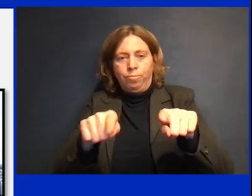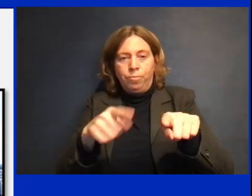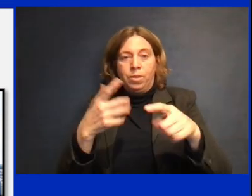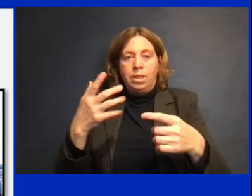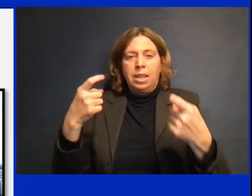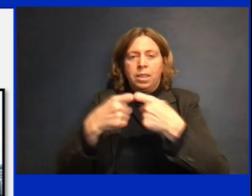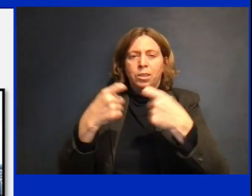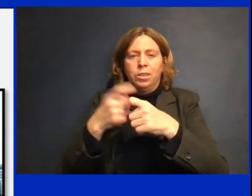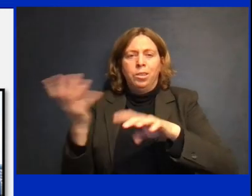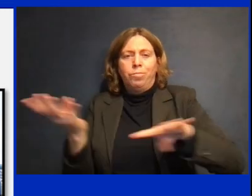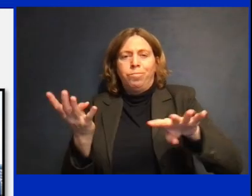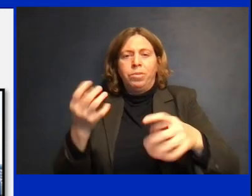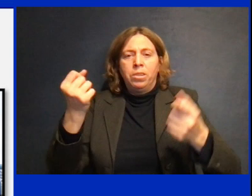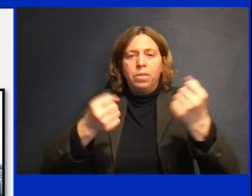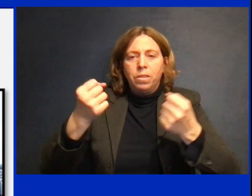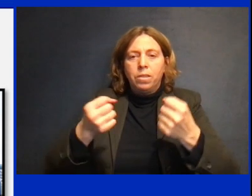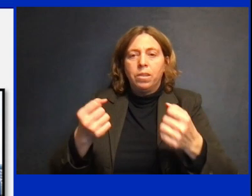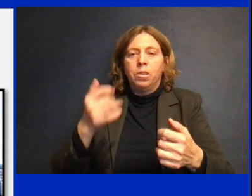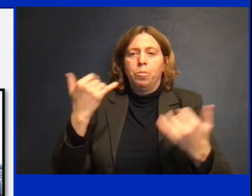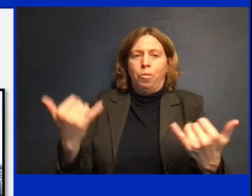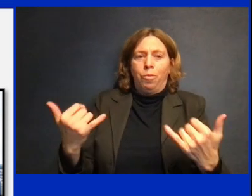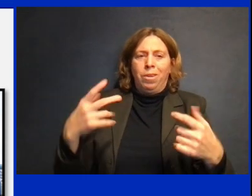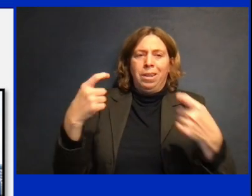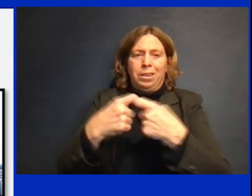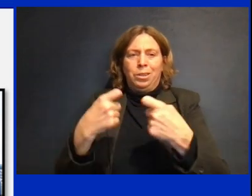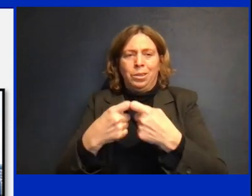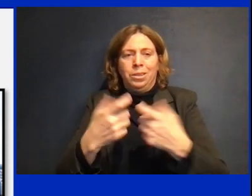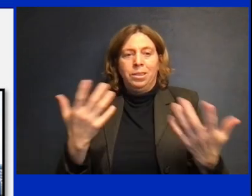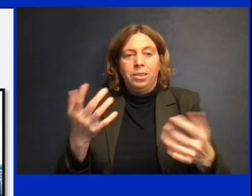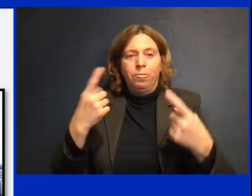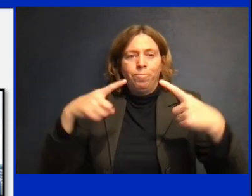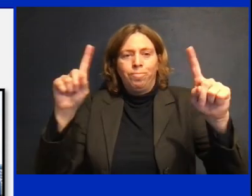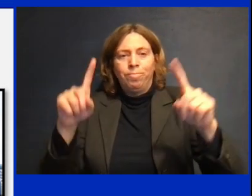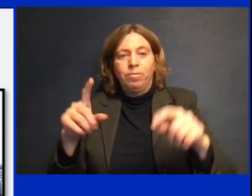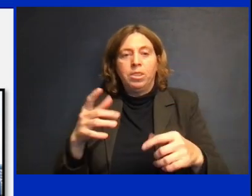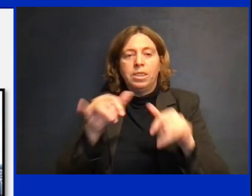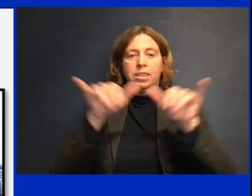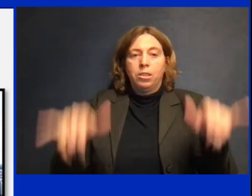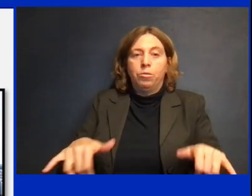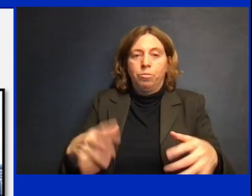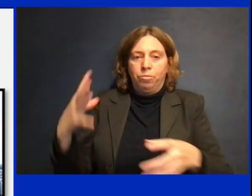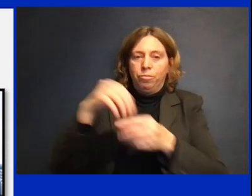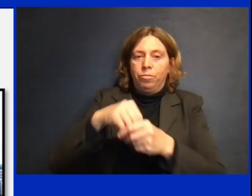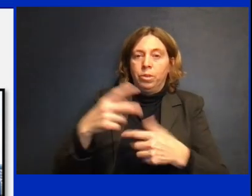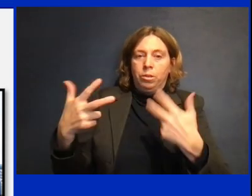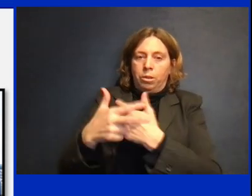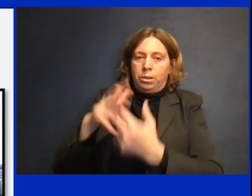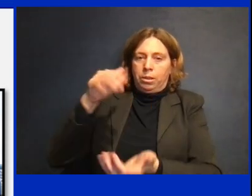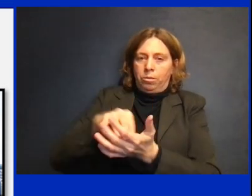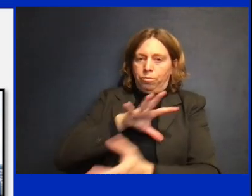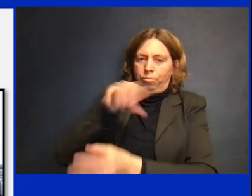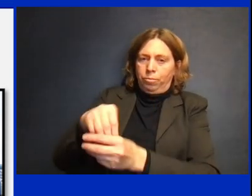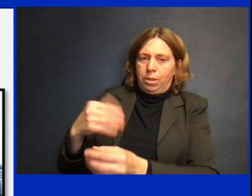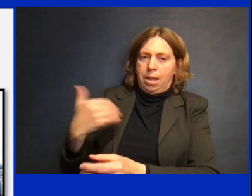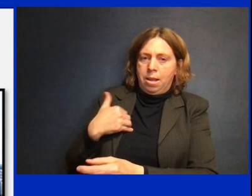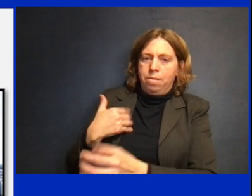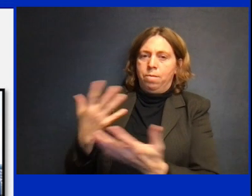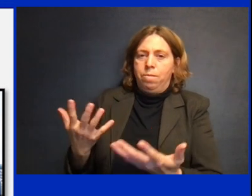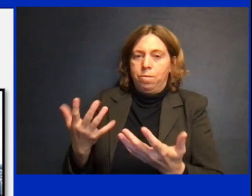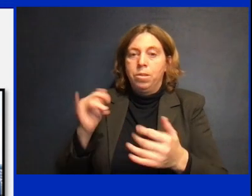and the incorporation of modern energy-efficient systems within the terminal, striving towards a net zero carbon